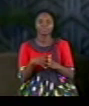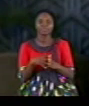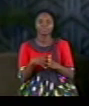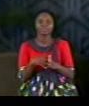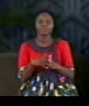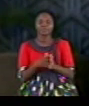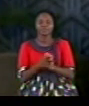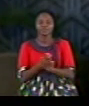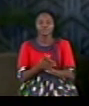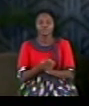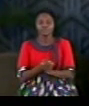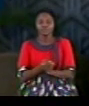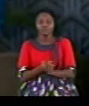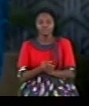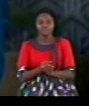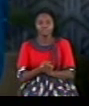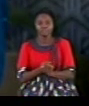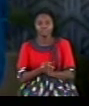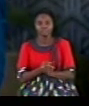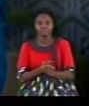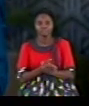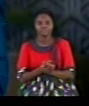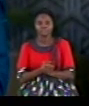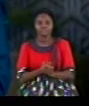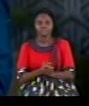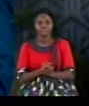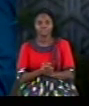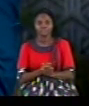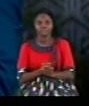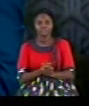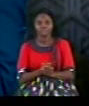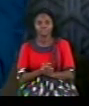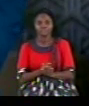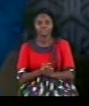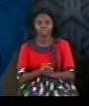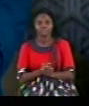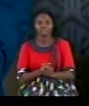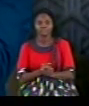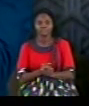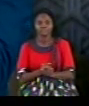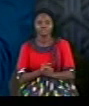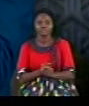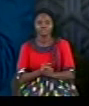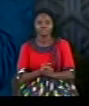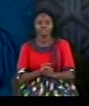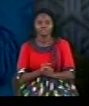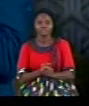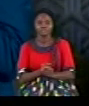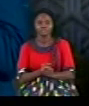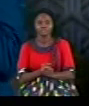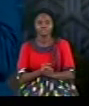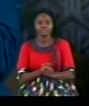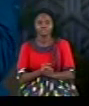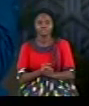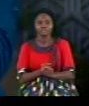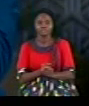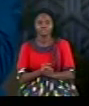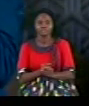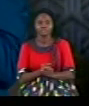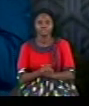Brother, just introduce him briefly and or her, and let him or her